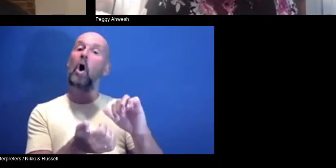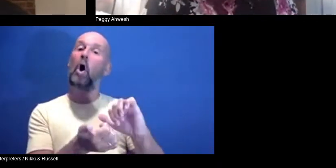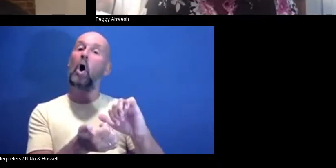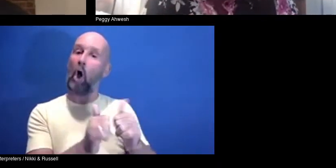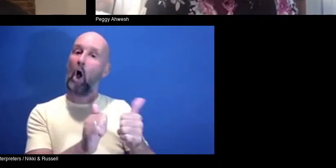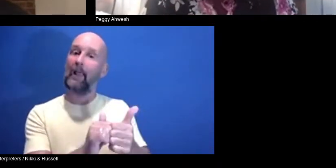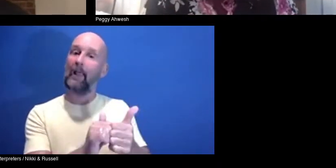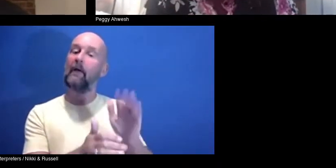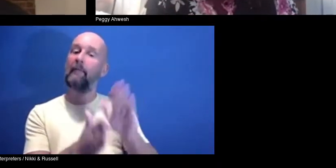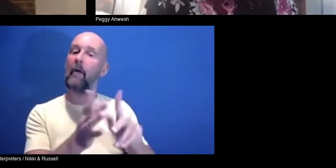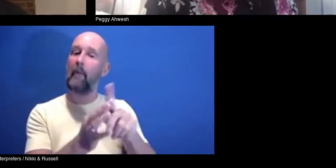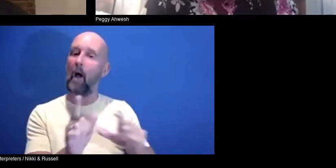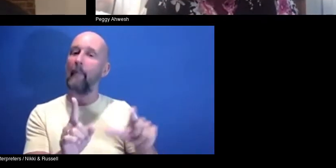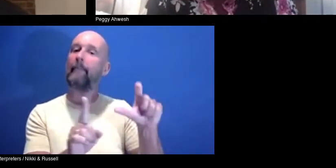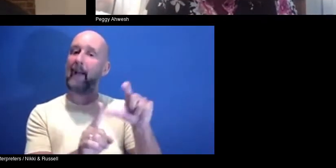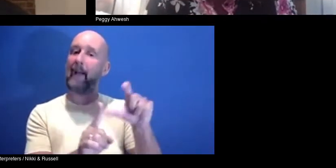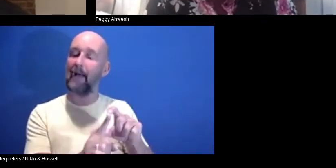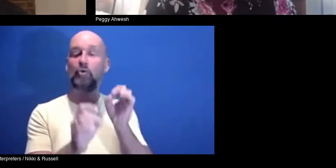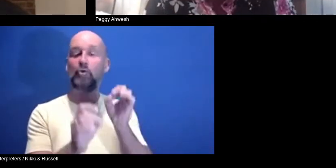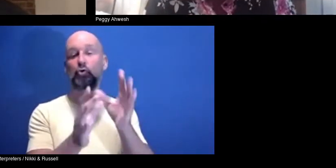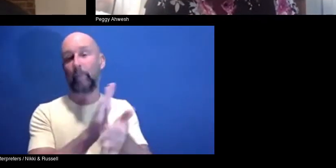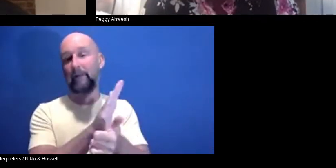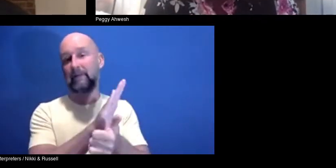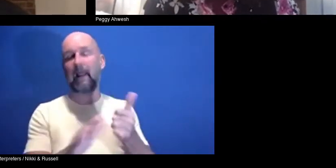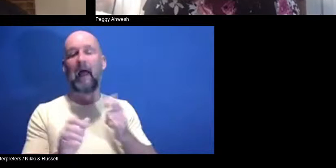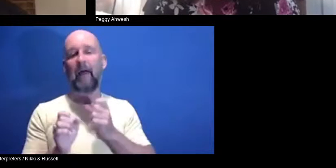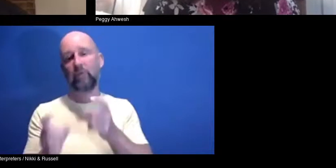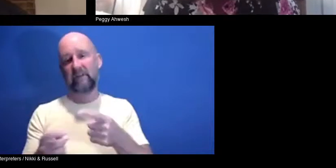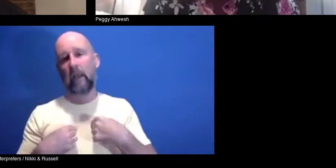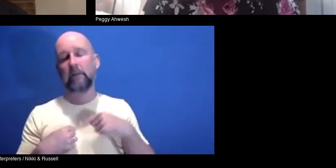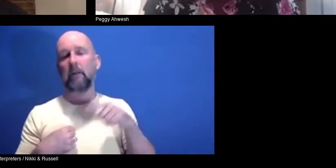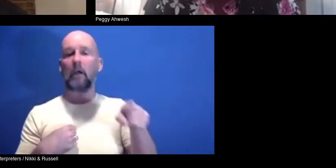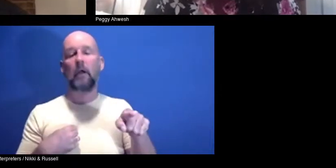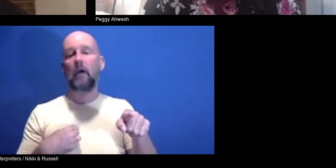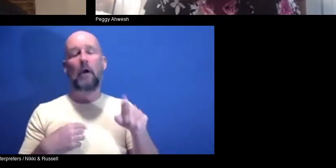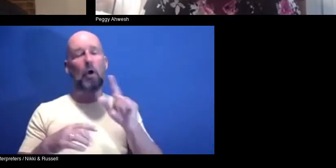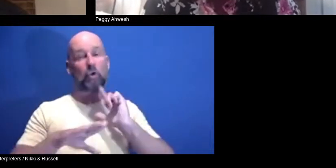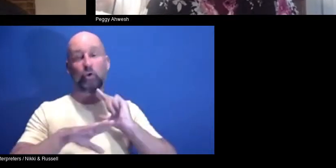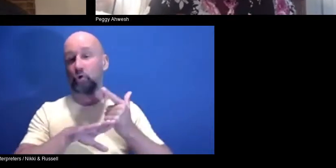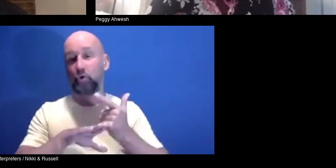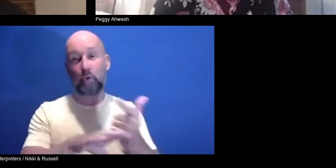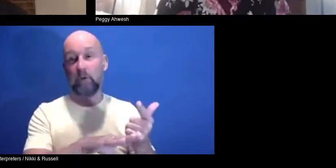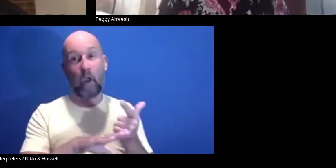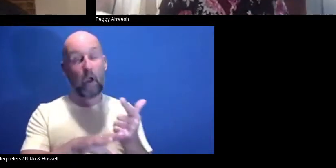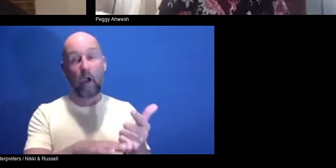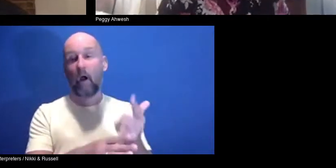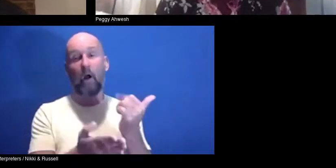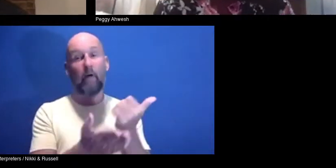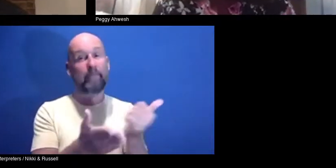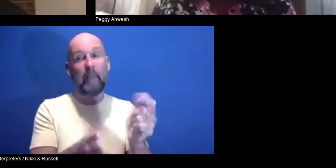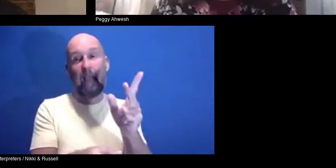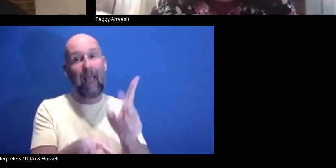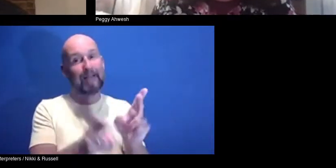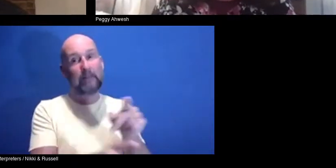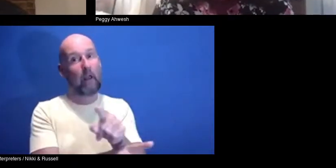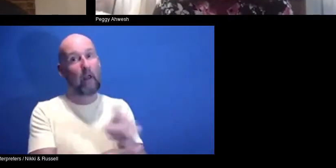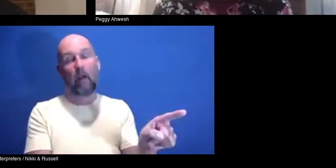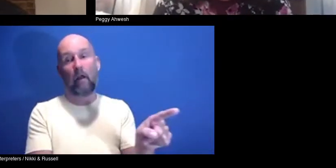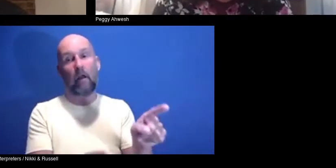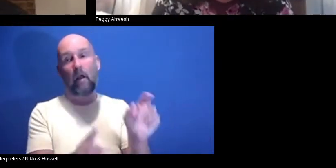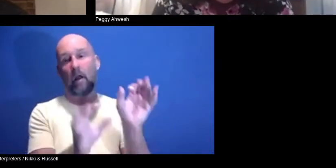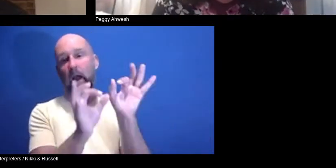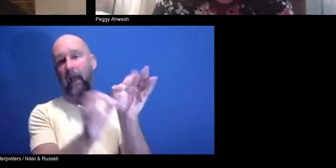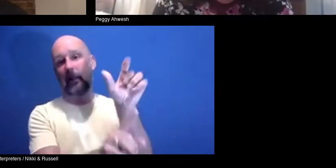from Bard, a super talented, incredible shooter, really good editor, and idea person,